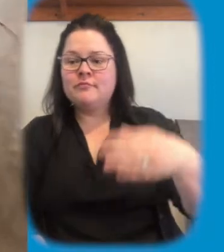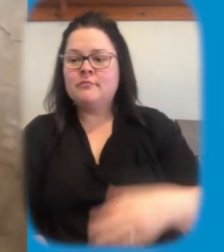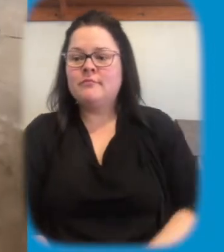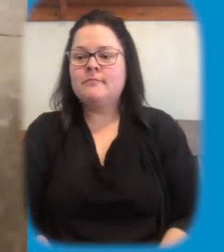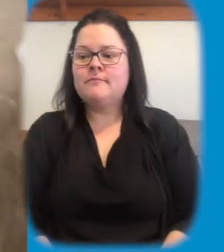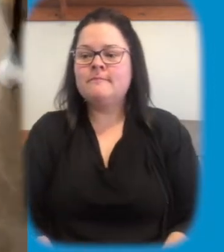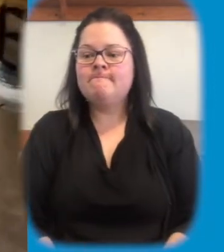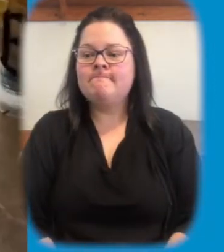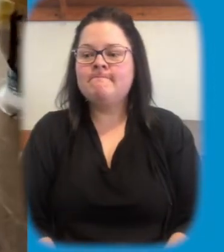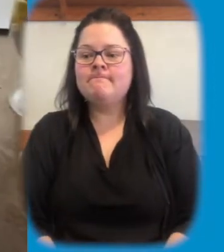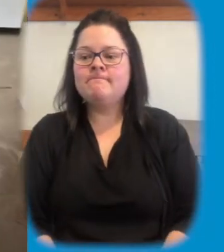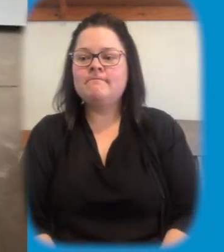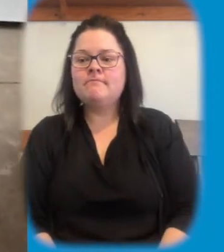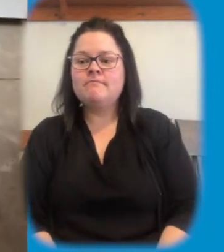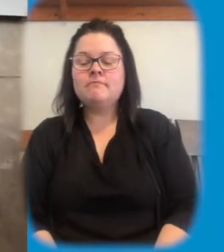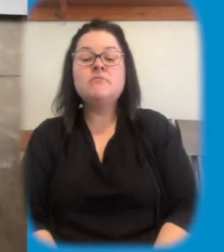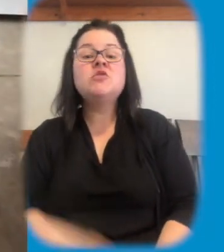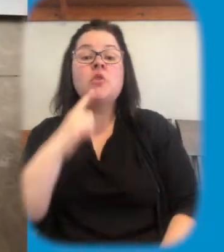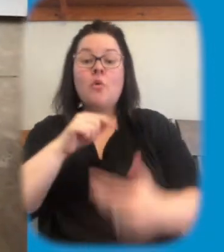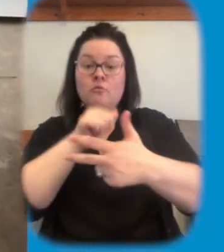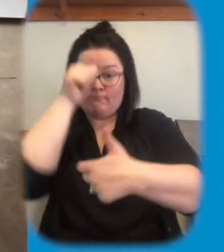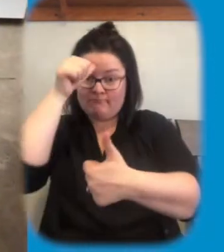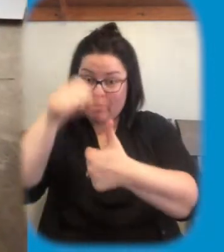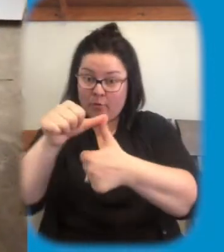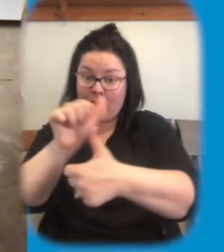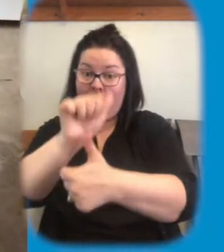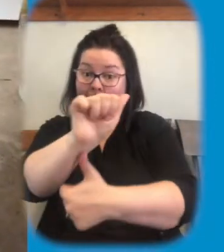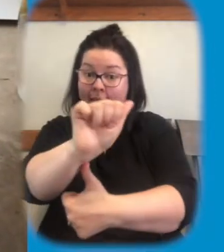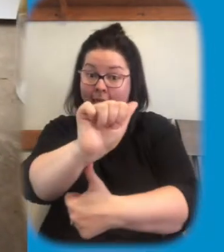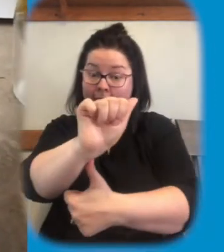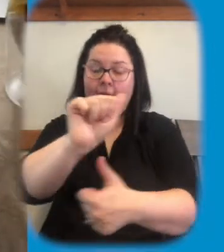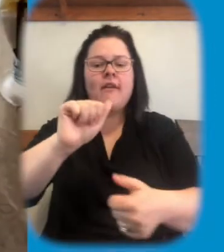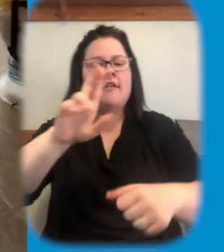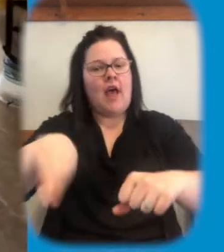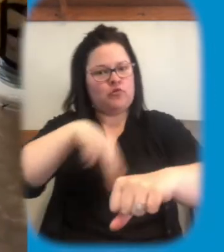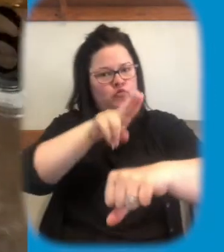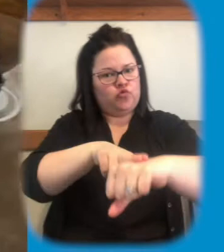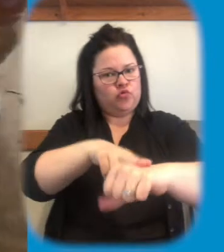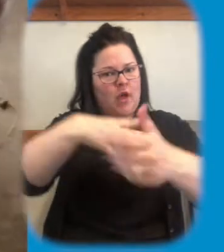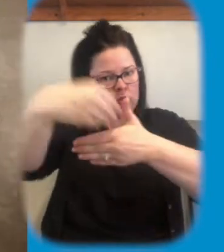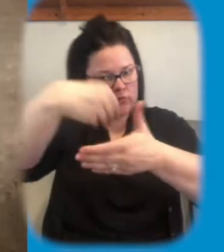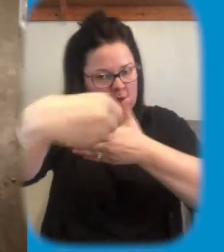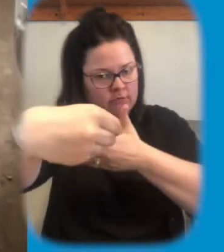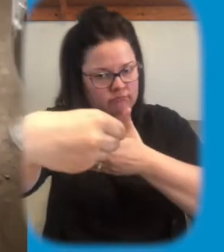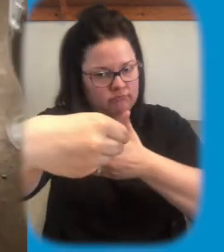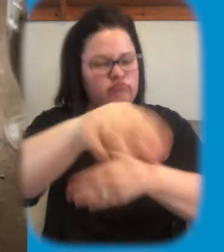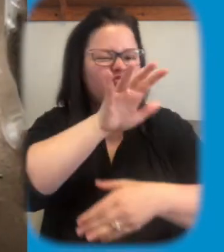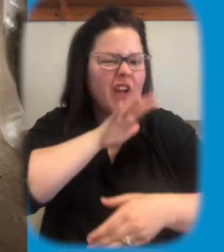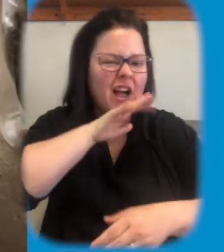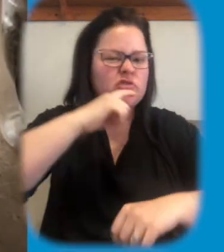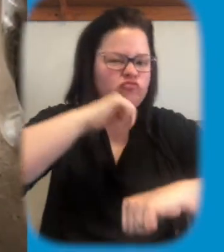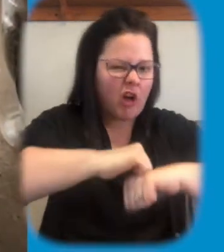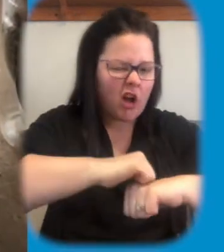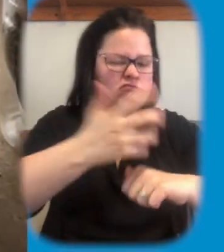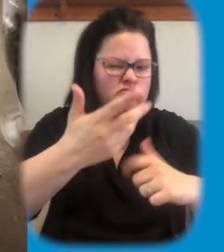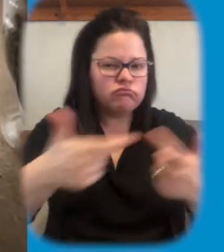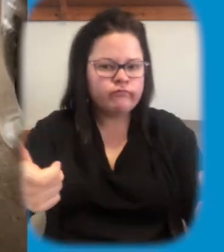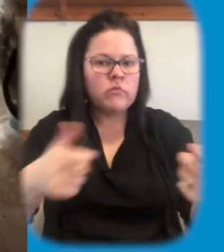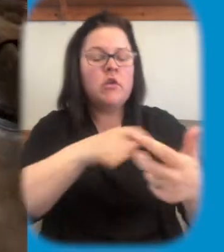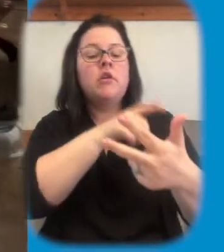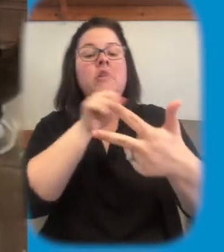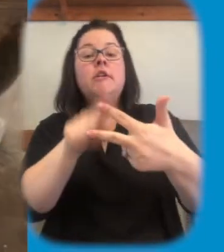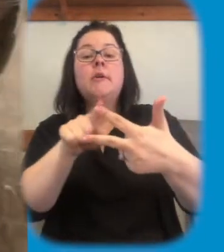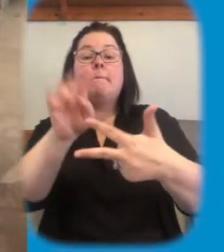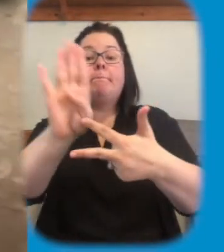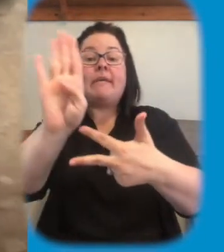have filter A made out of all natural materials. Filter B made out of household